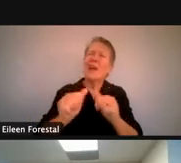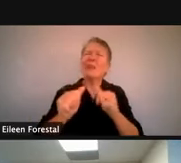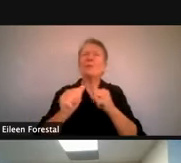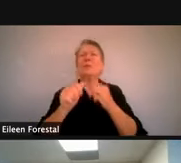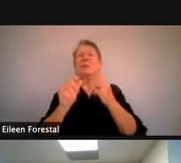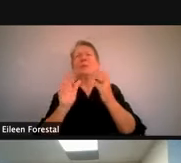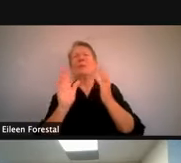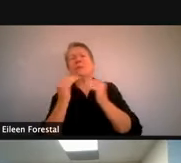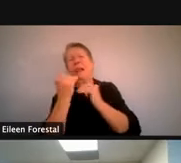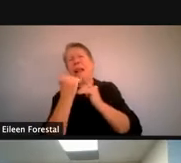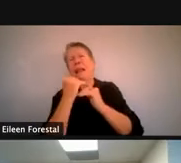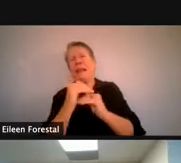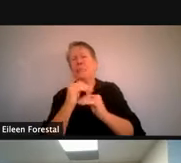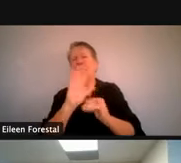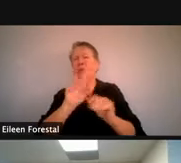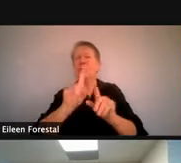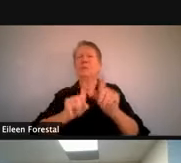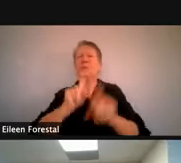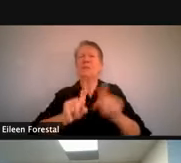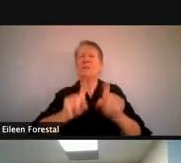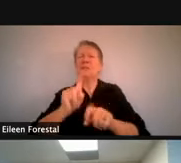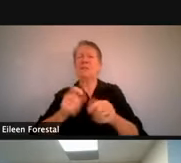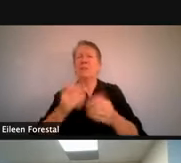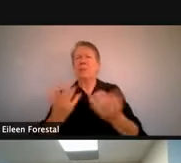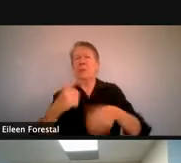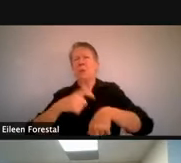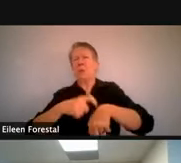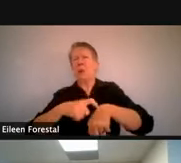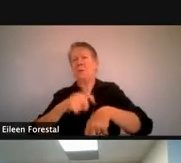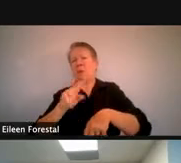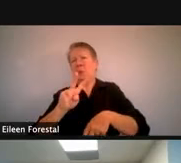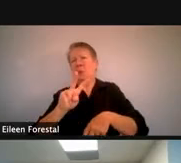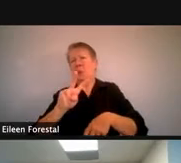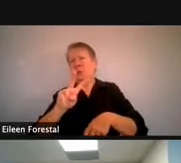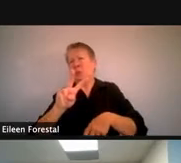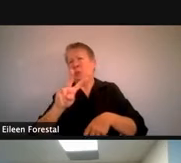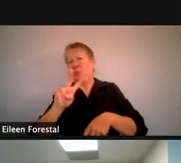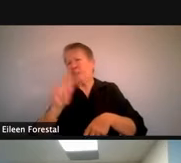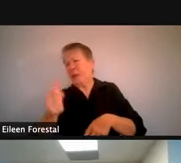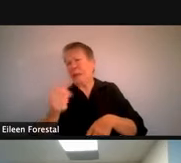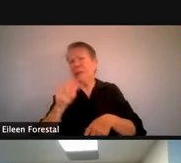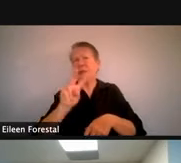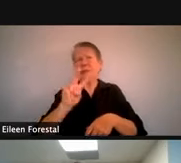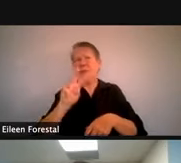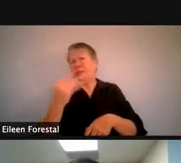maybe even quarter past, if we can squeeze that amount in. Michelle, over to you.